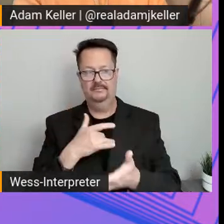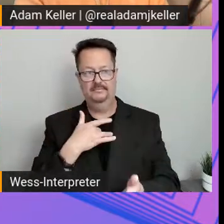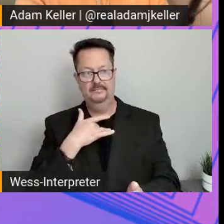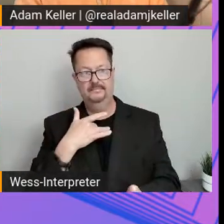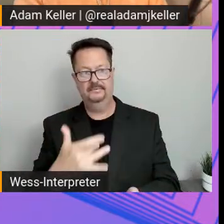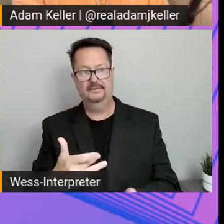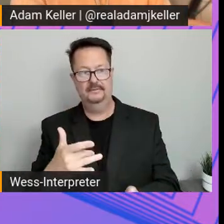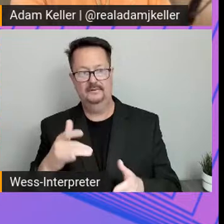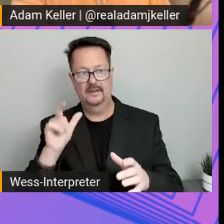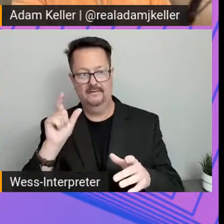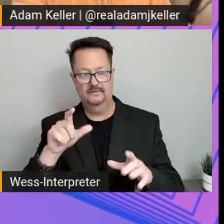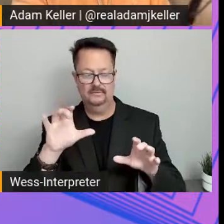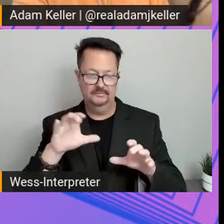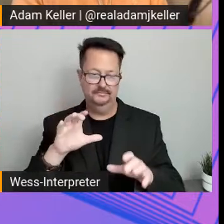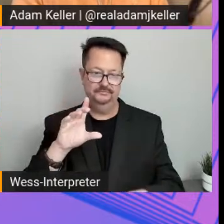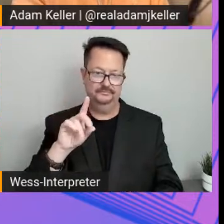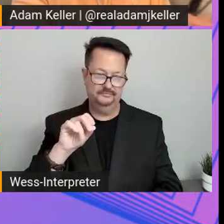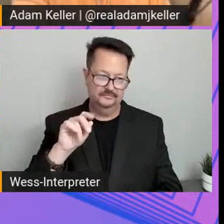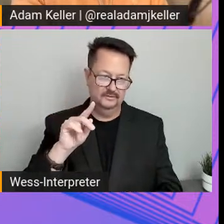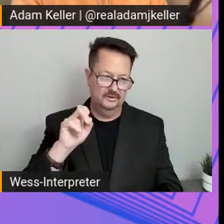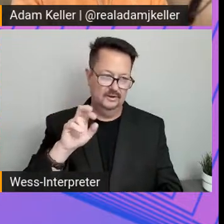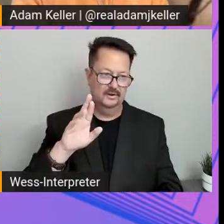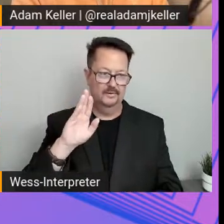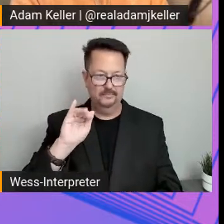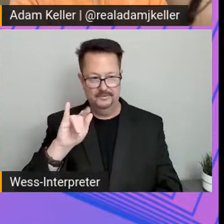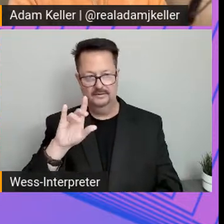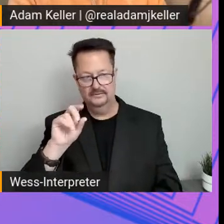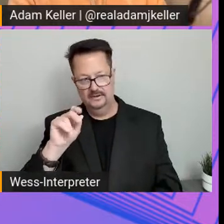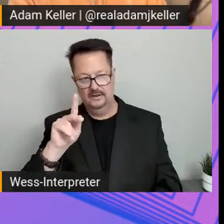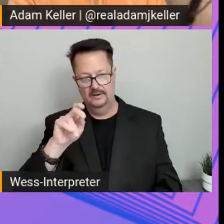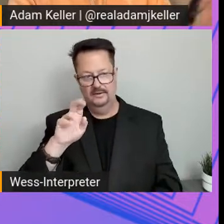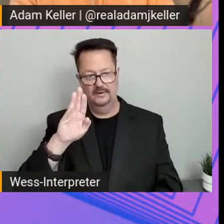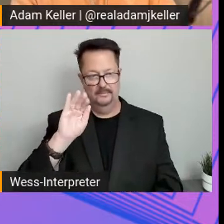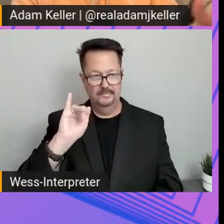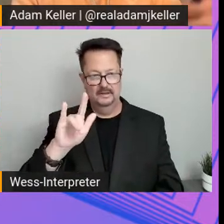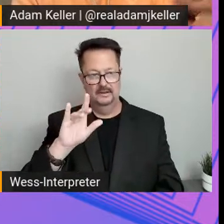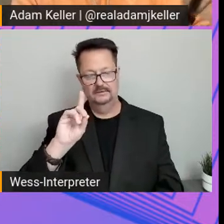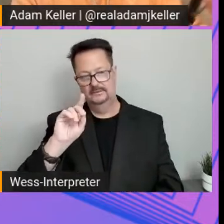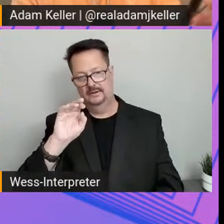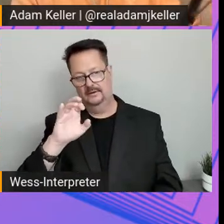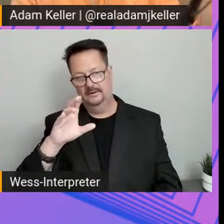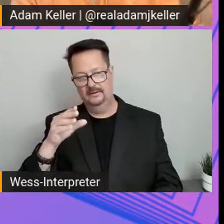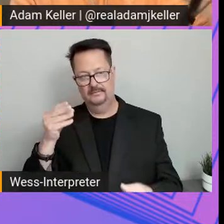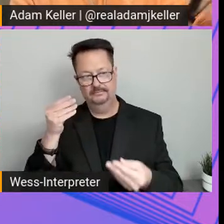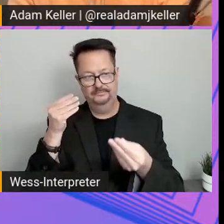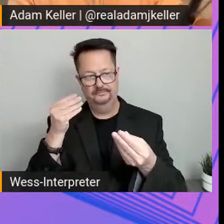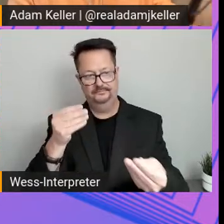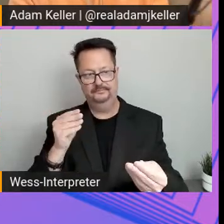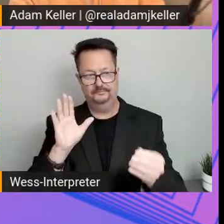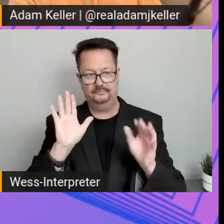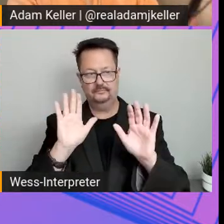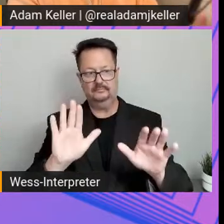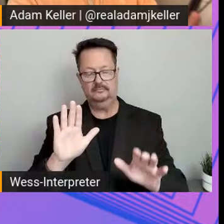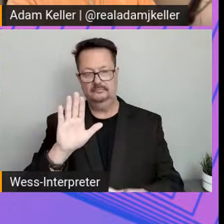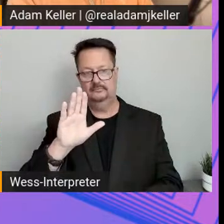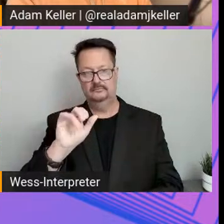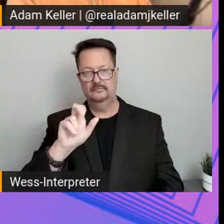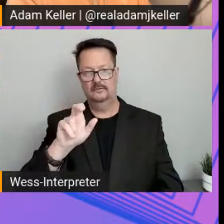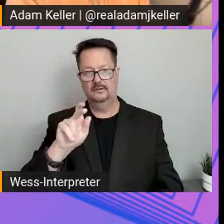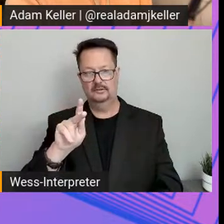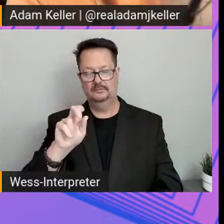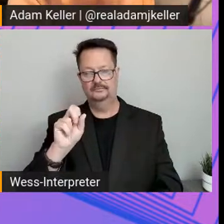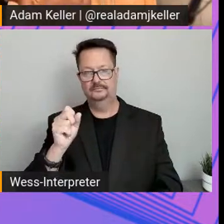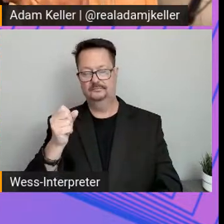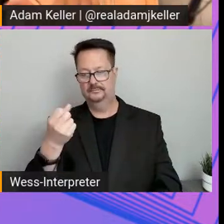is a Docker build, right? Docker tag, Docker push, and you'd have to have that repository created and so on. CDK is handling that for